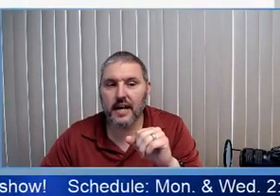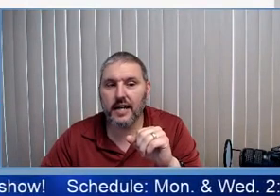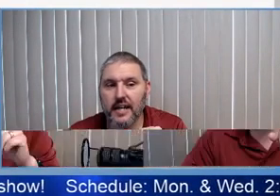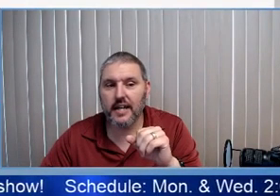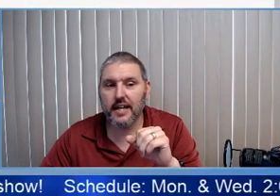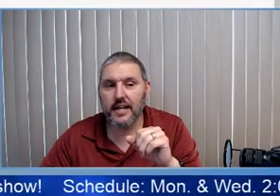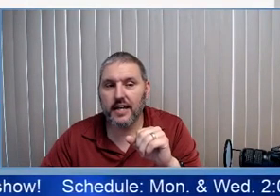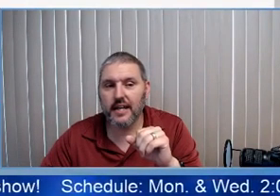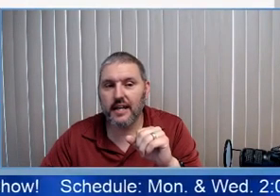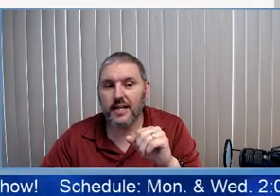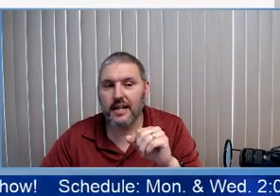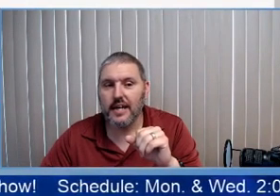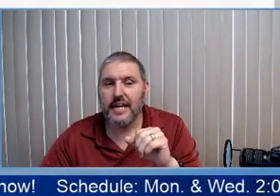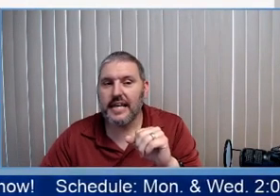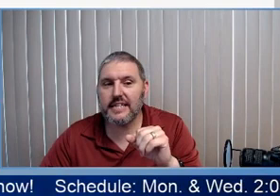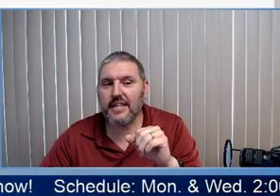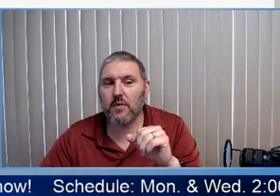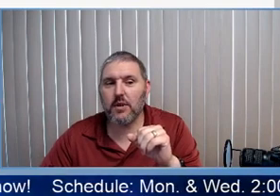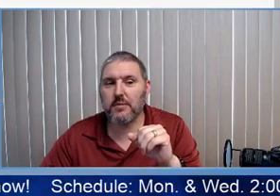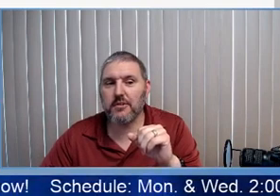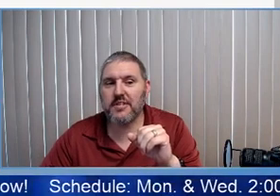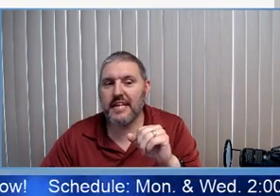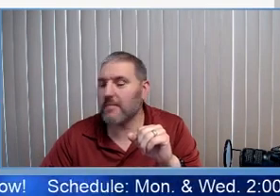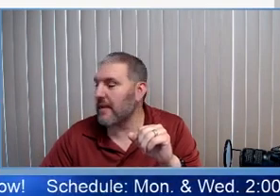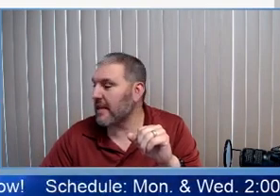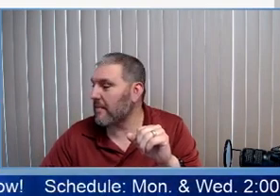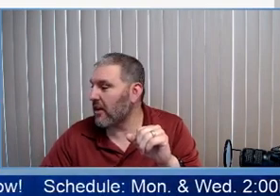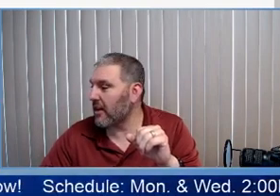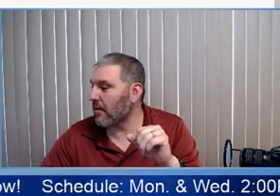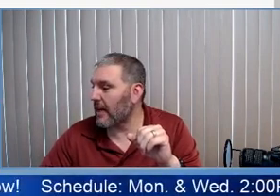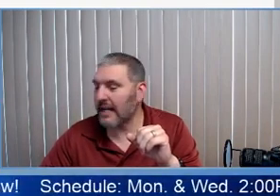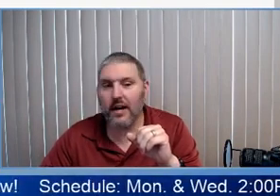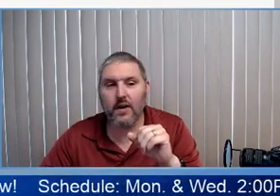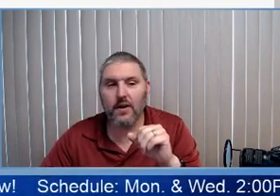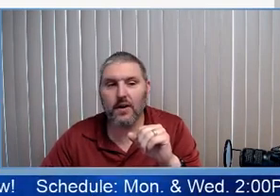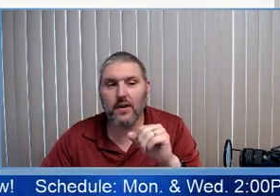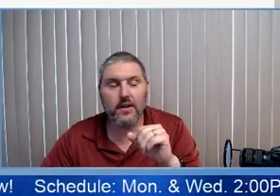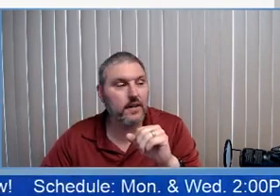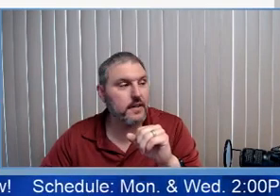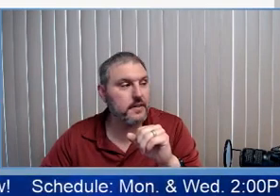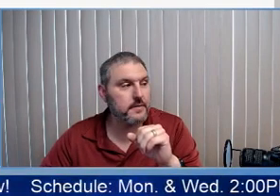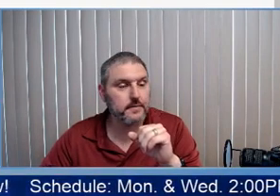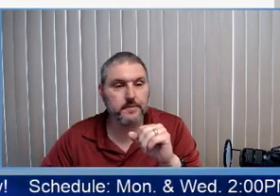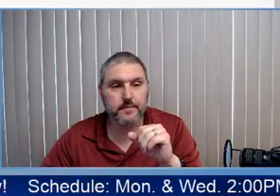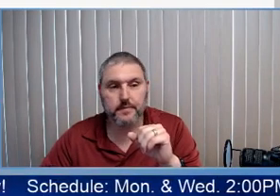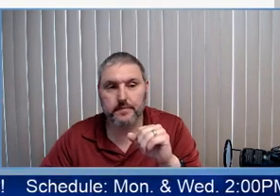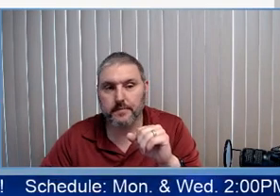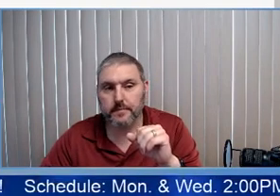This guy. He's like one of the most hated men in America right now.